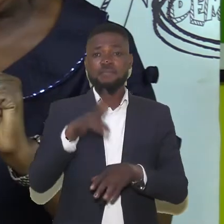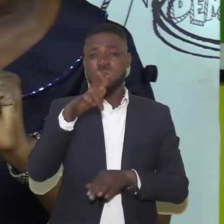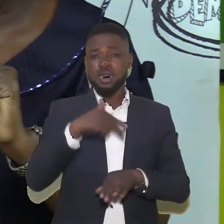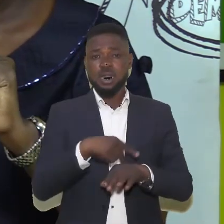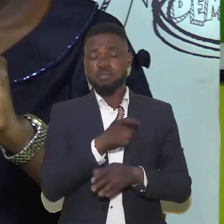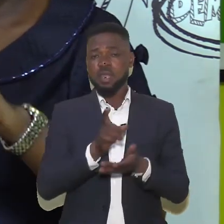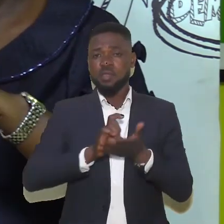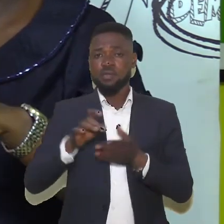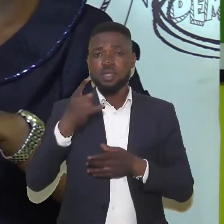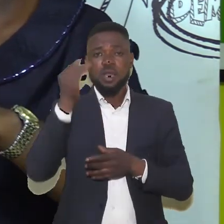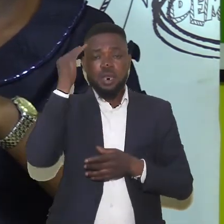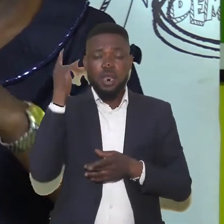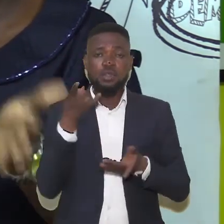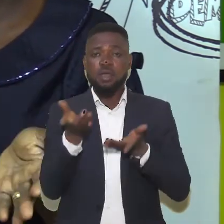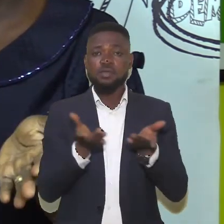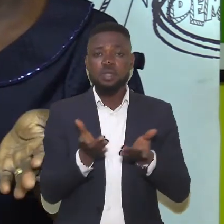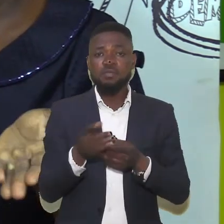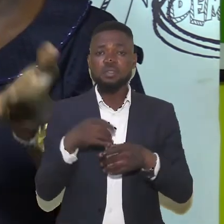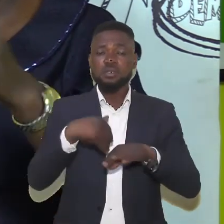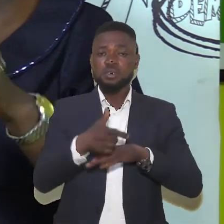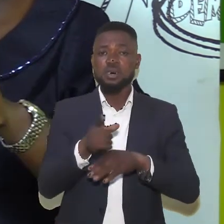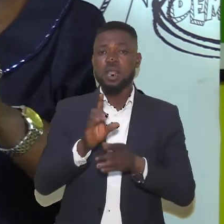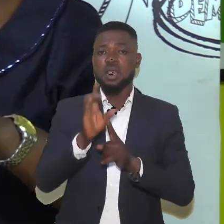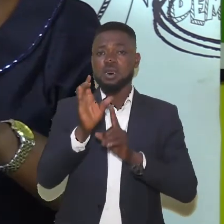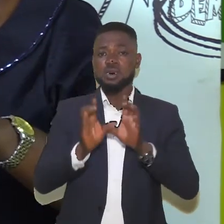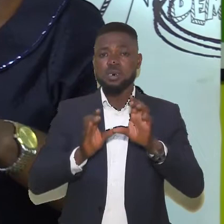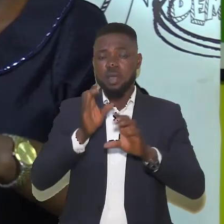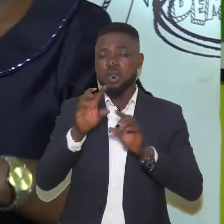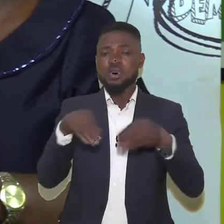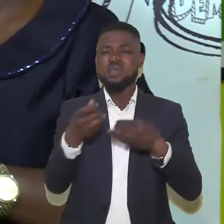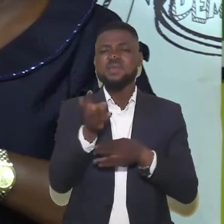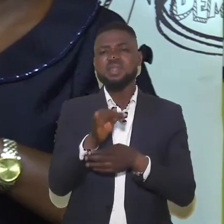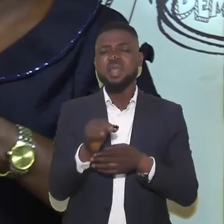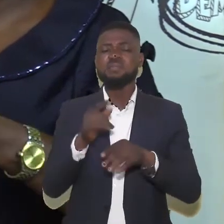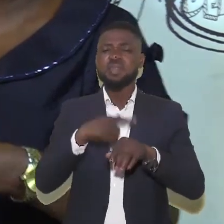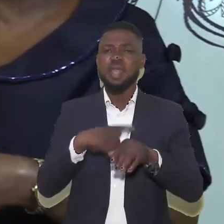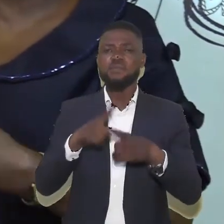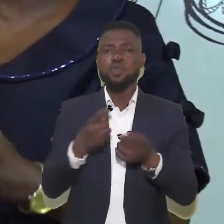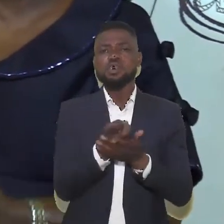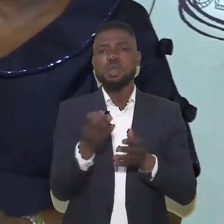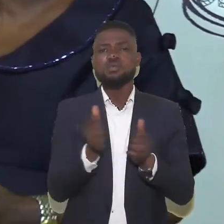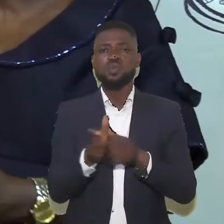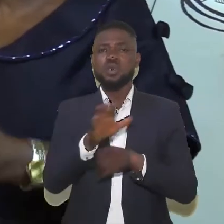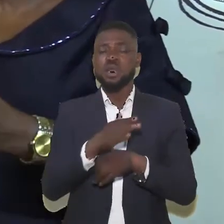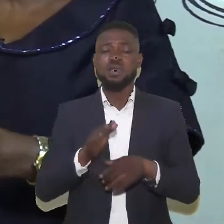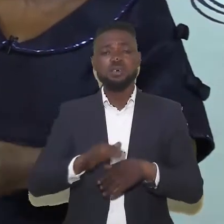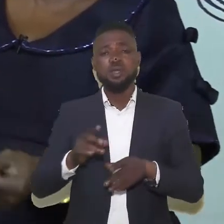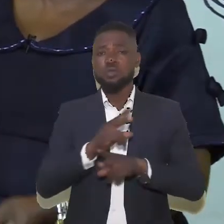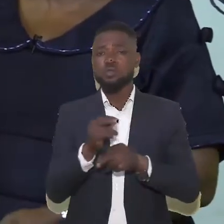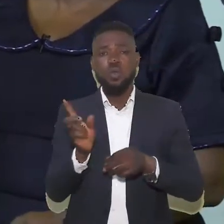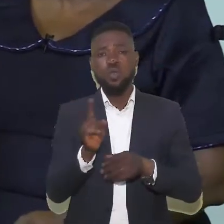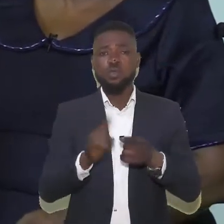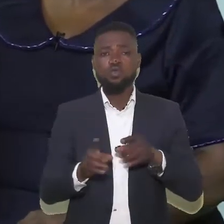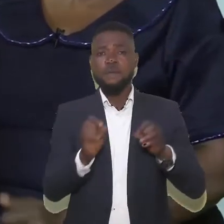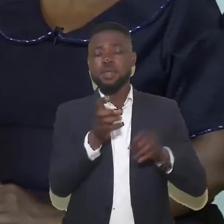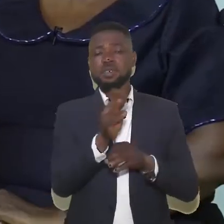a week. The head of service sent out the circular 3 times a week, giving them time to spend with their children because there is nowhere for them to put